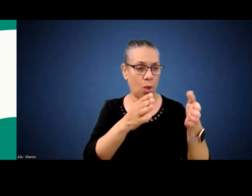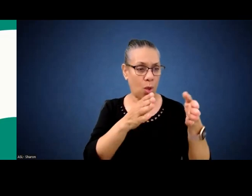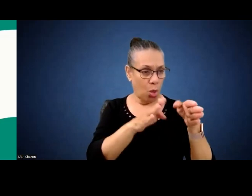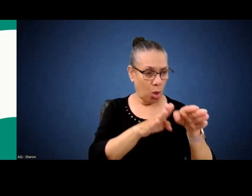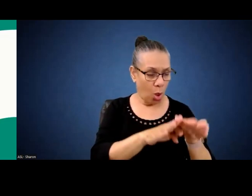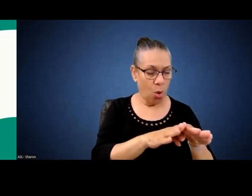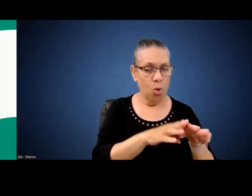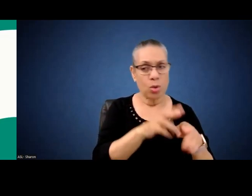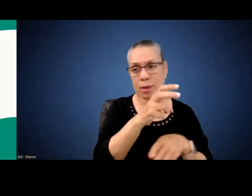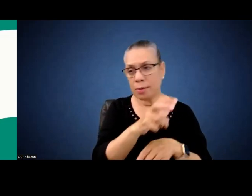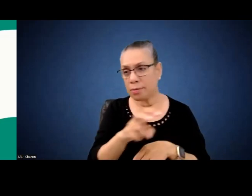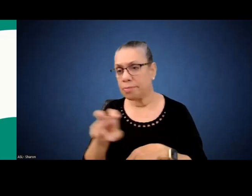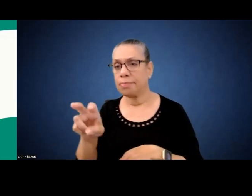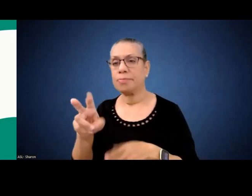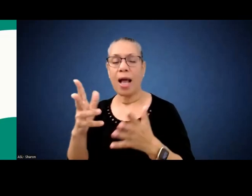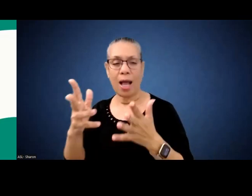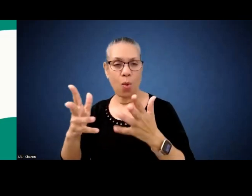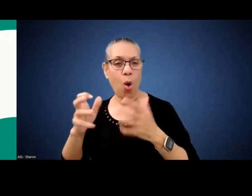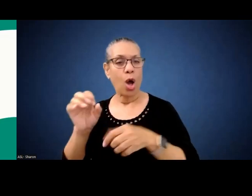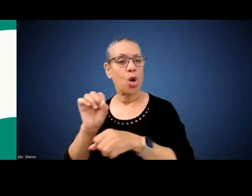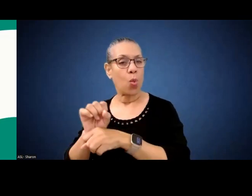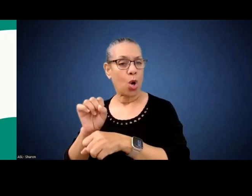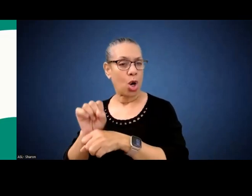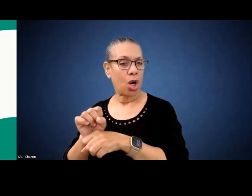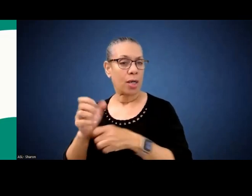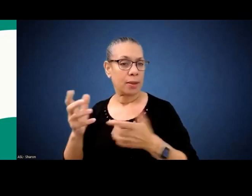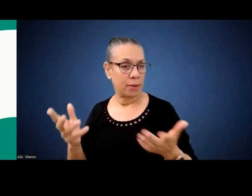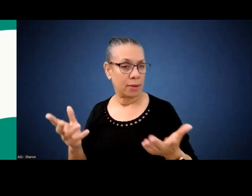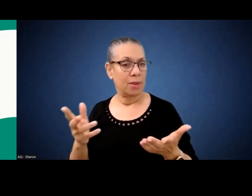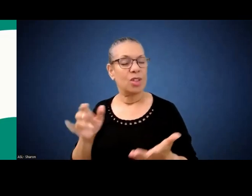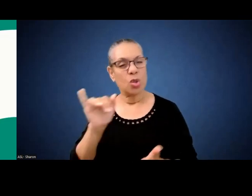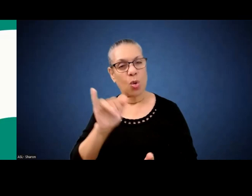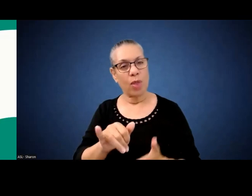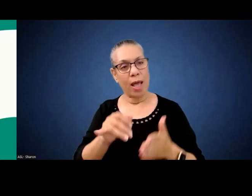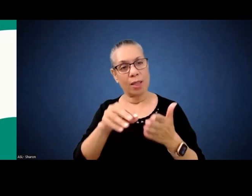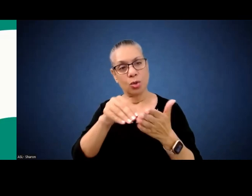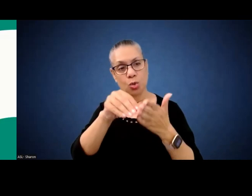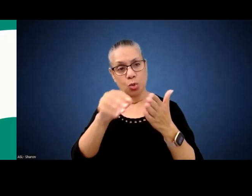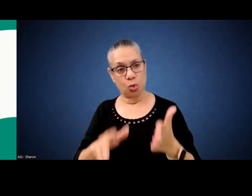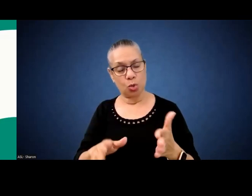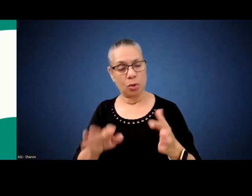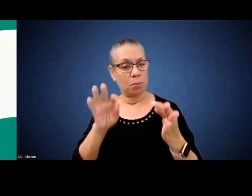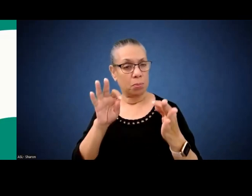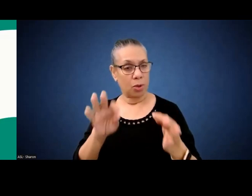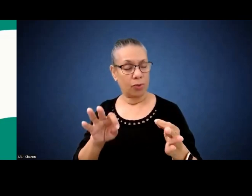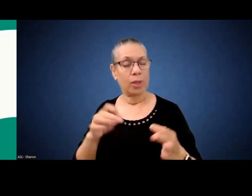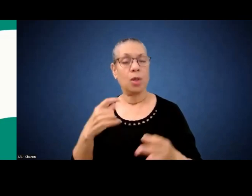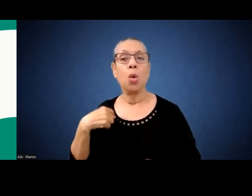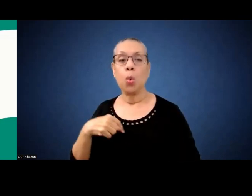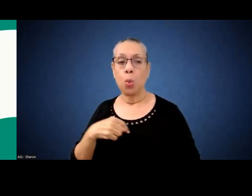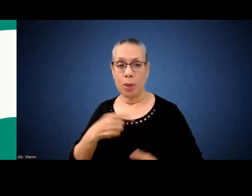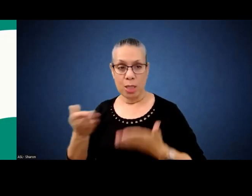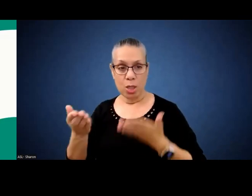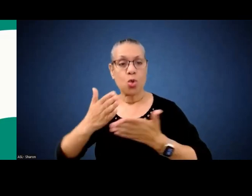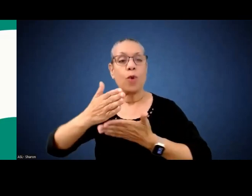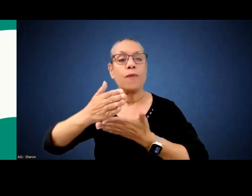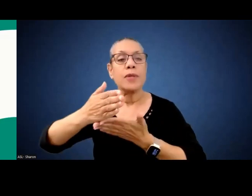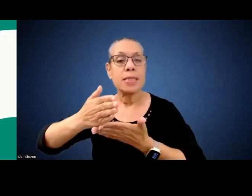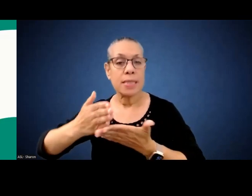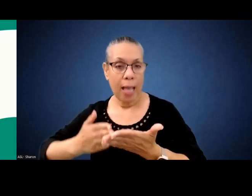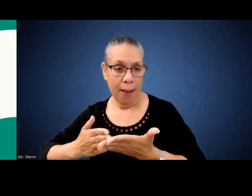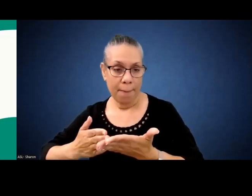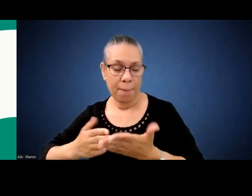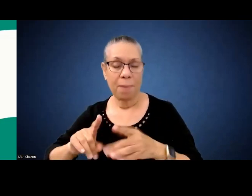there isn't much left for them to complete there. So we have been able to serve some. It's